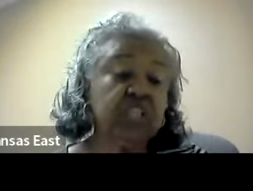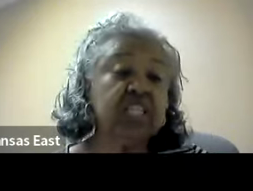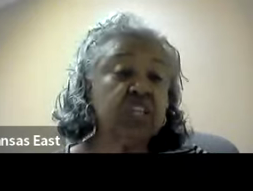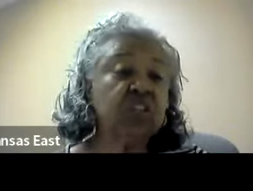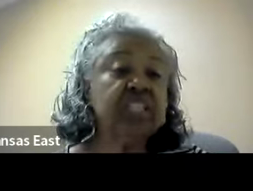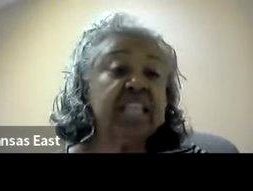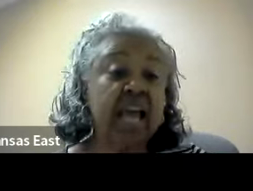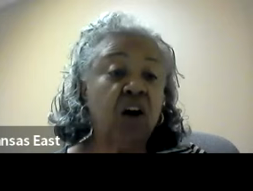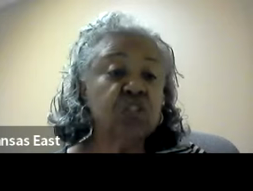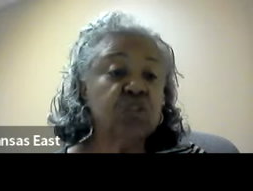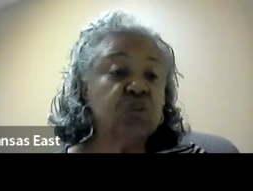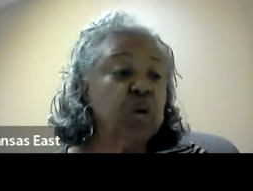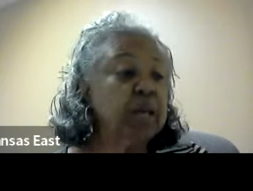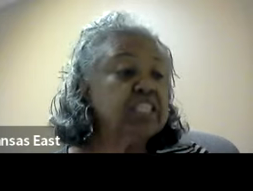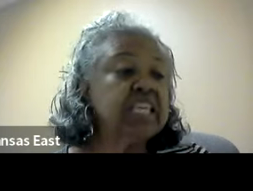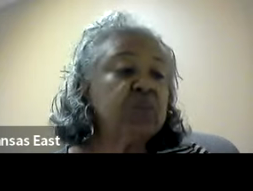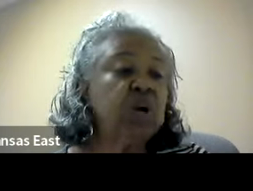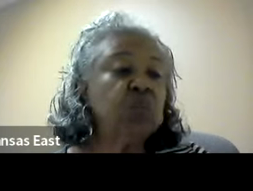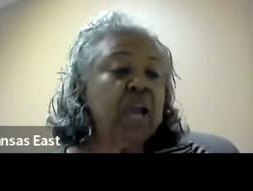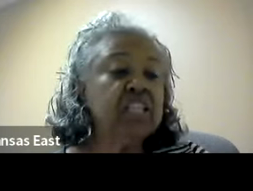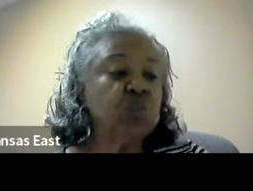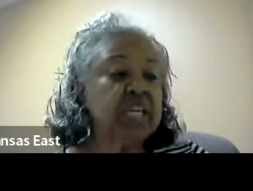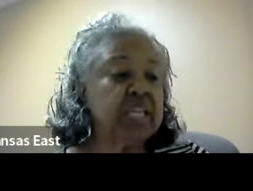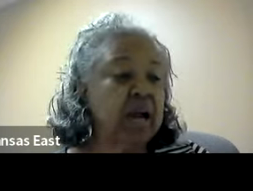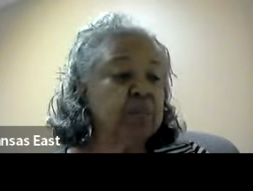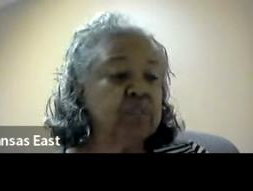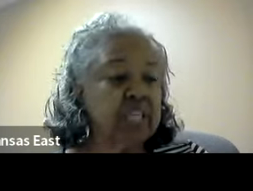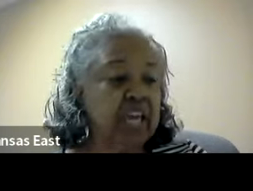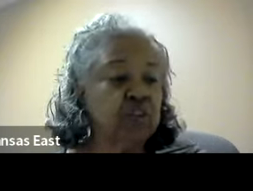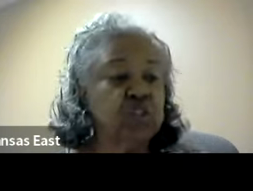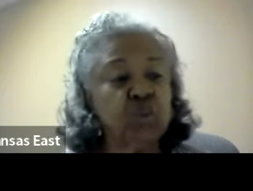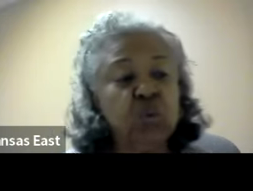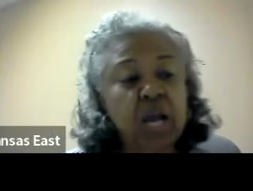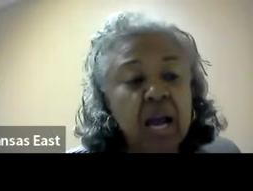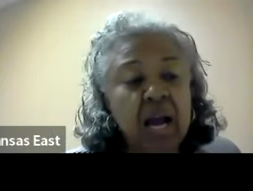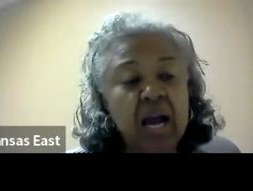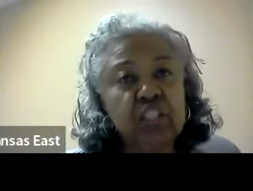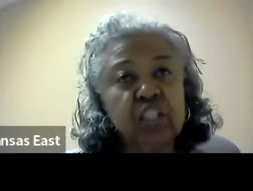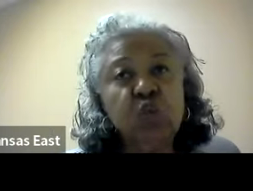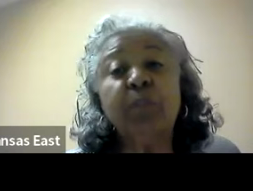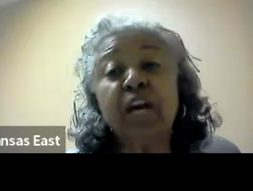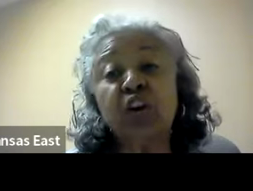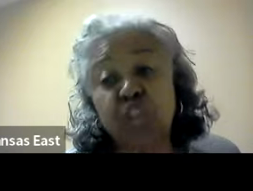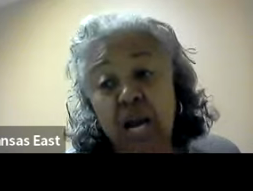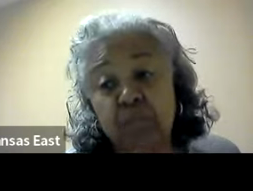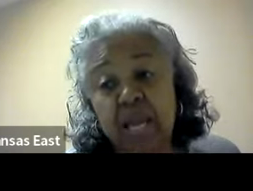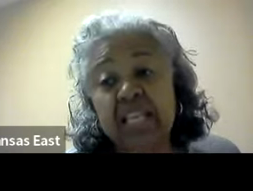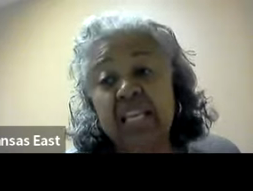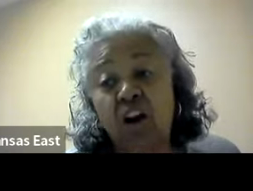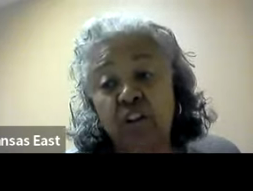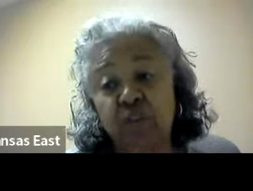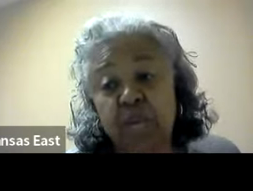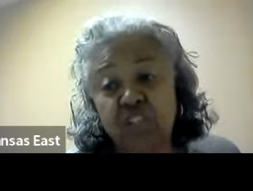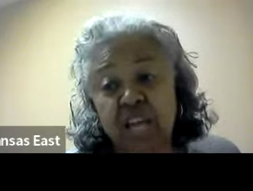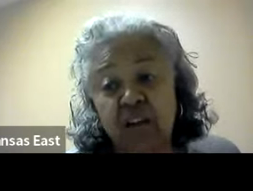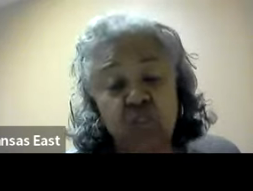working with a consultant now to see what ways we can come together to do a better job at getting